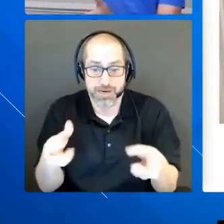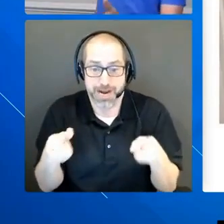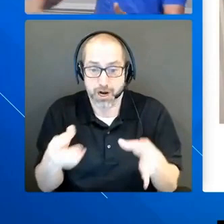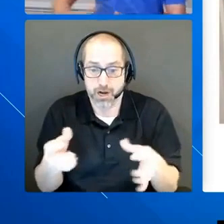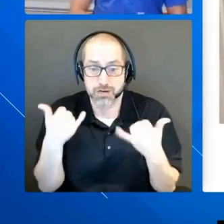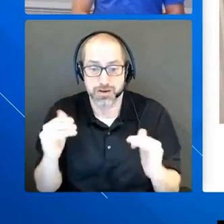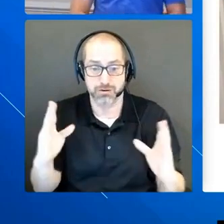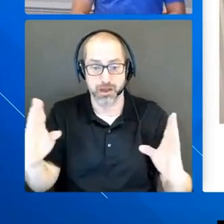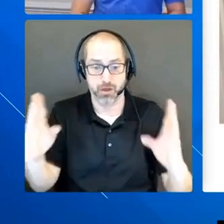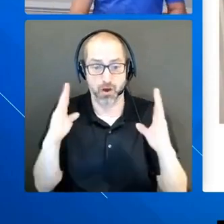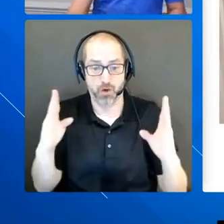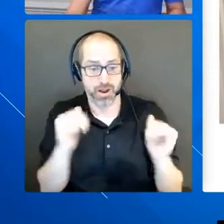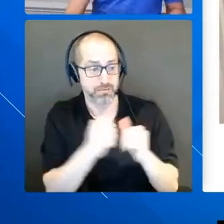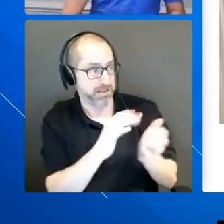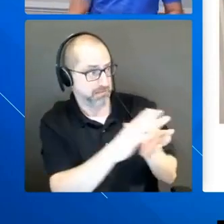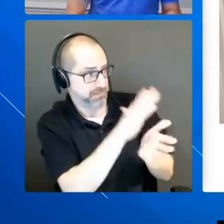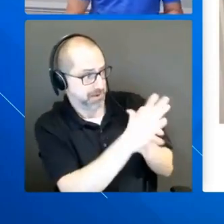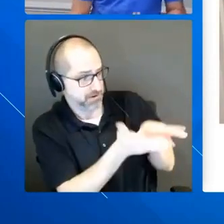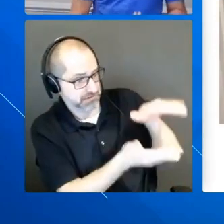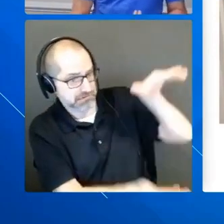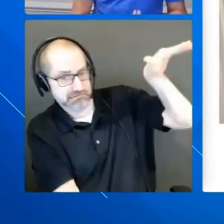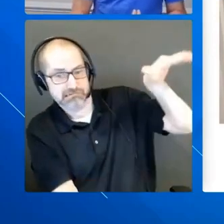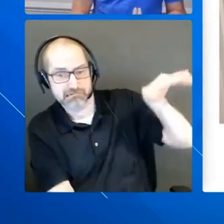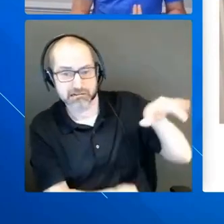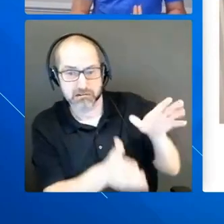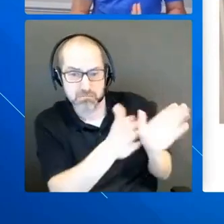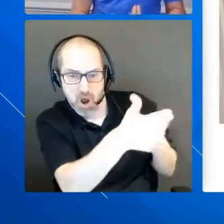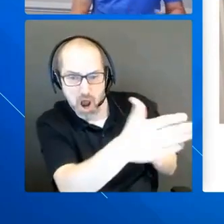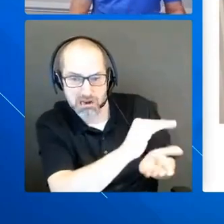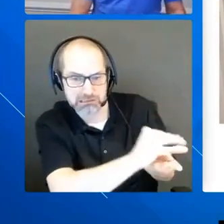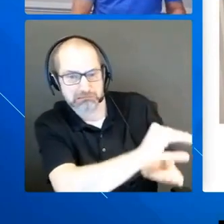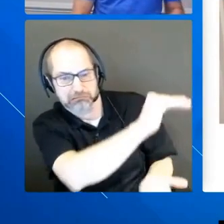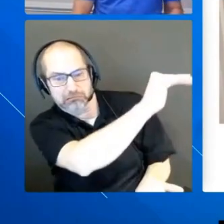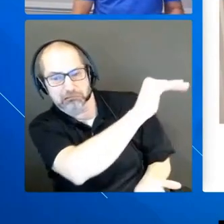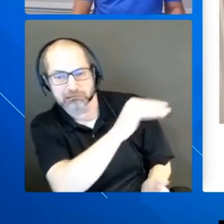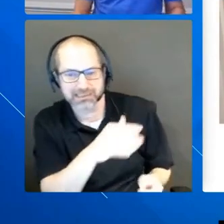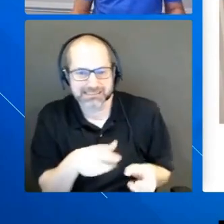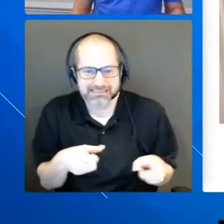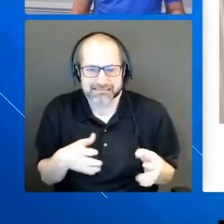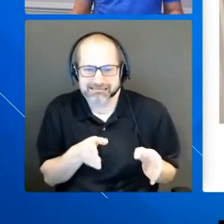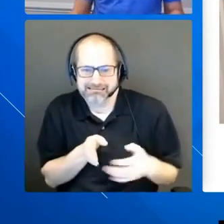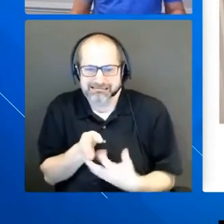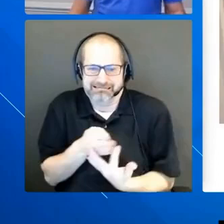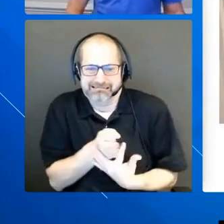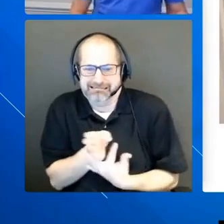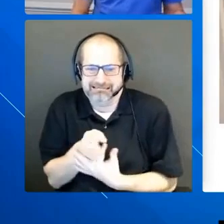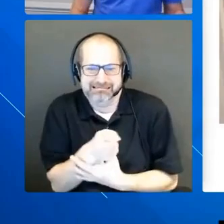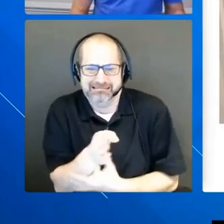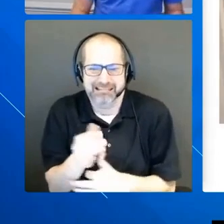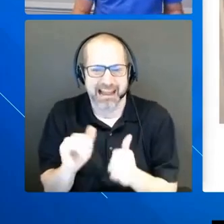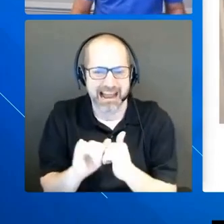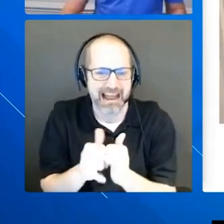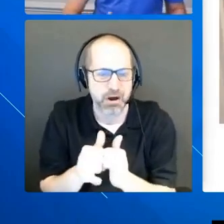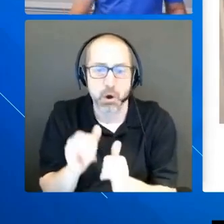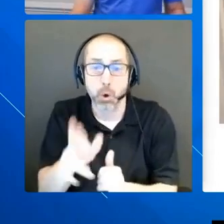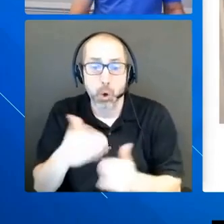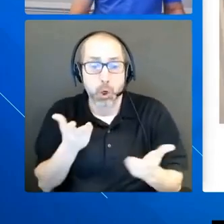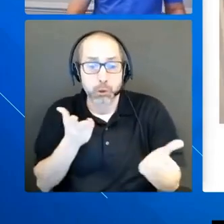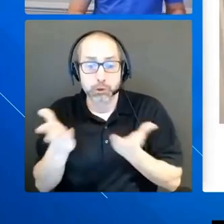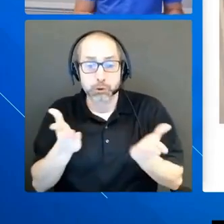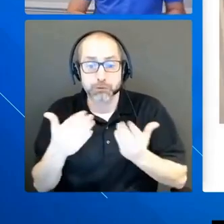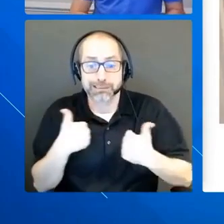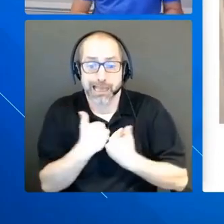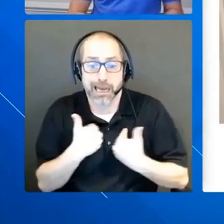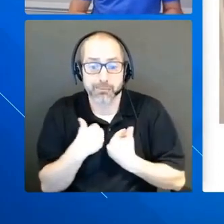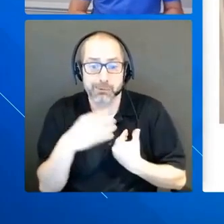with the stacks of paper. Your office is down there. Or an alum with a service animal, or a donor navigating with the white cane trying to squeeze their way around